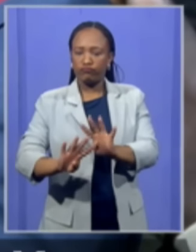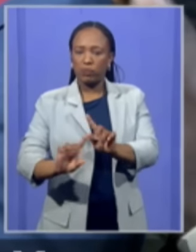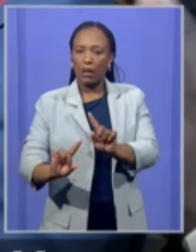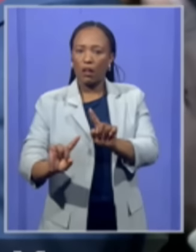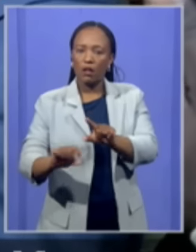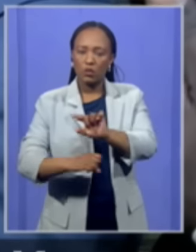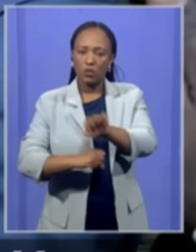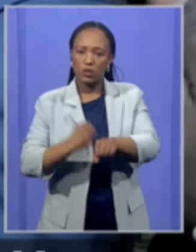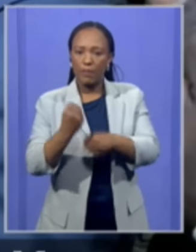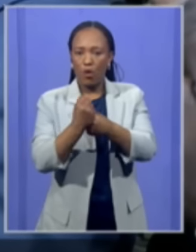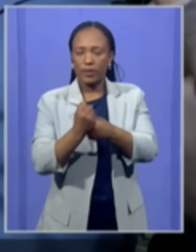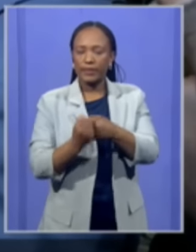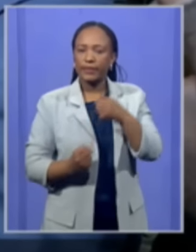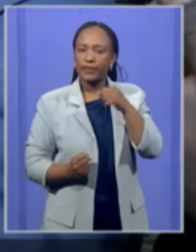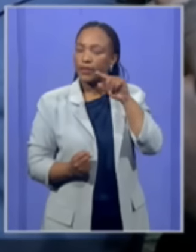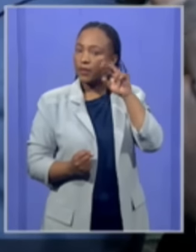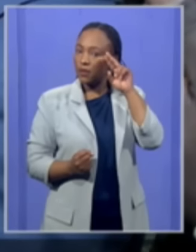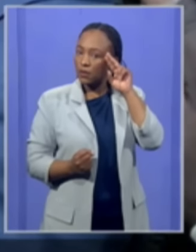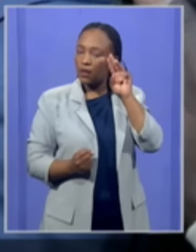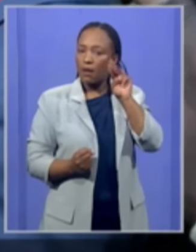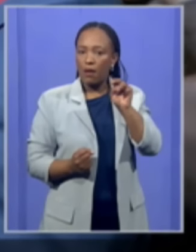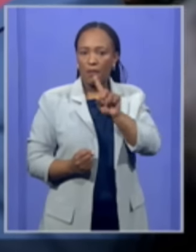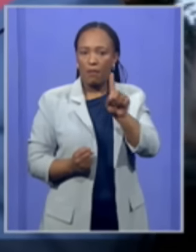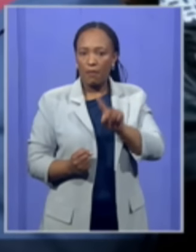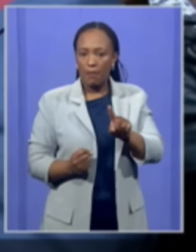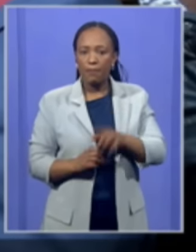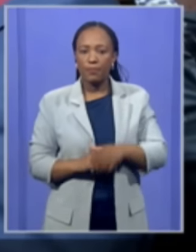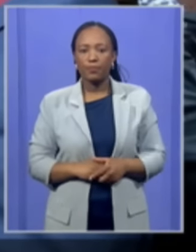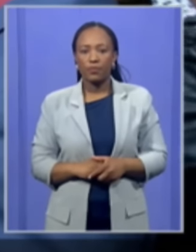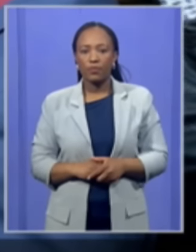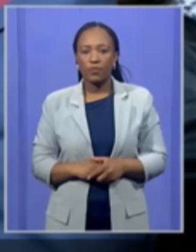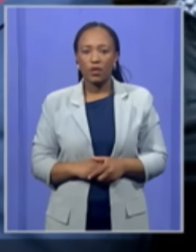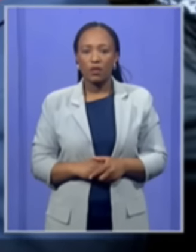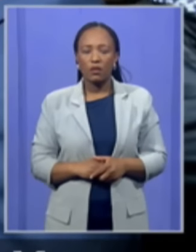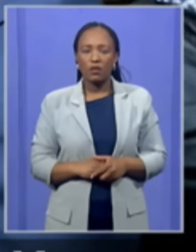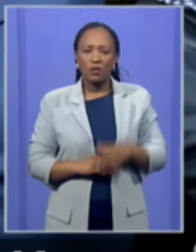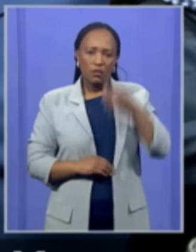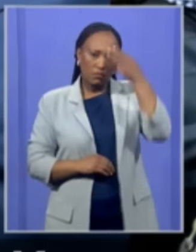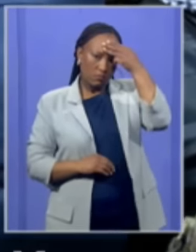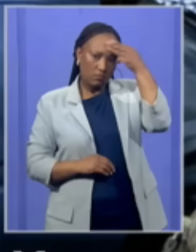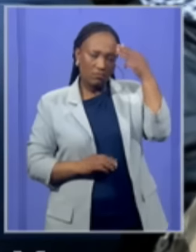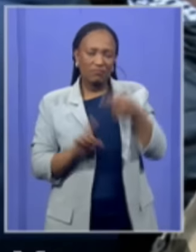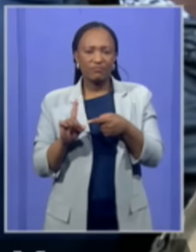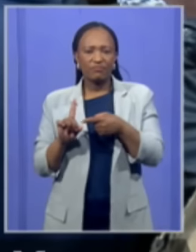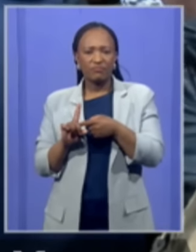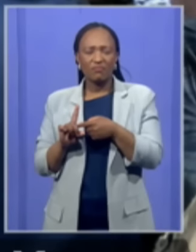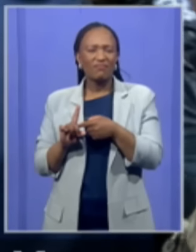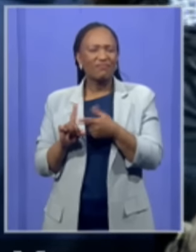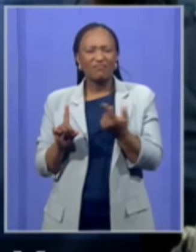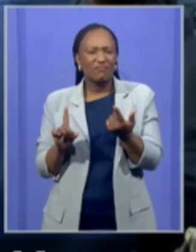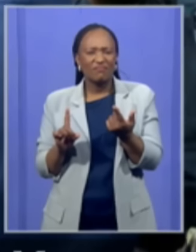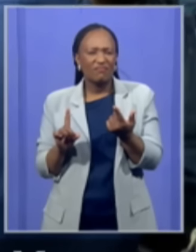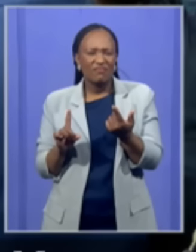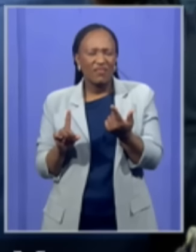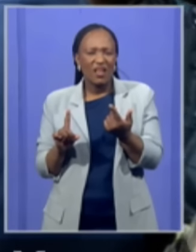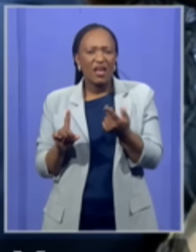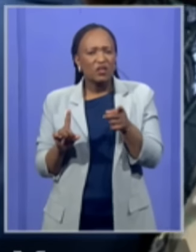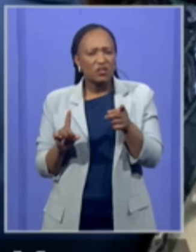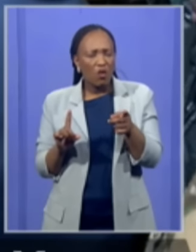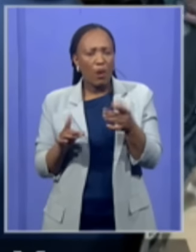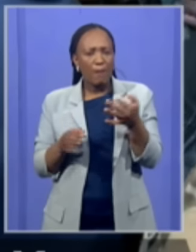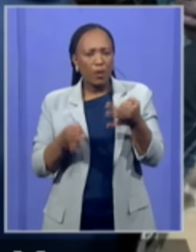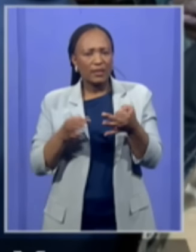Minister Mkhunu is a politician. He's not under labor laws where you'll put him on special leave. You hire him or you fire him as it wishes.